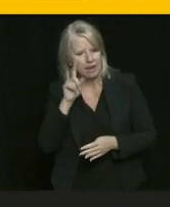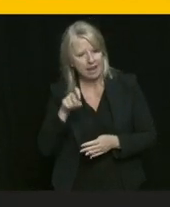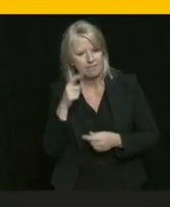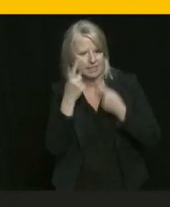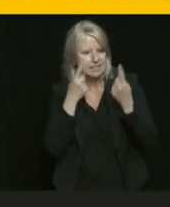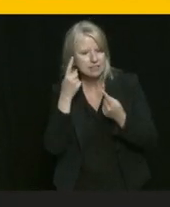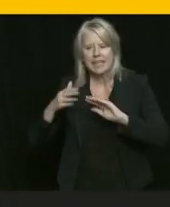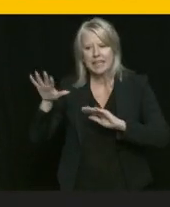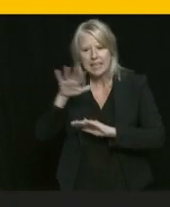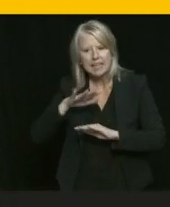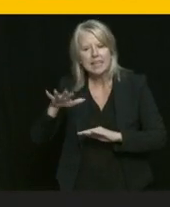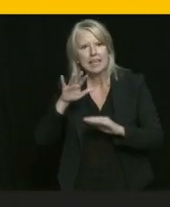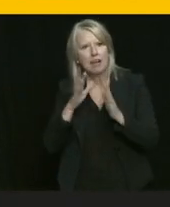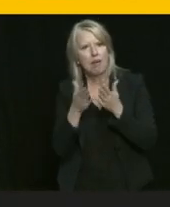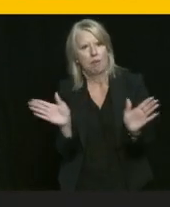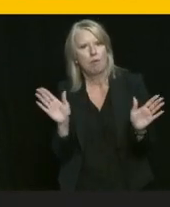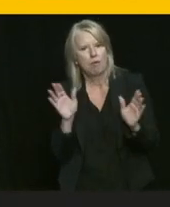account.